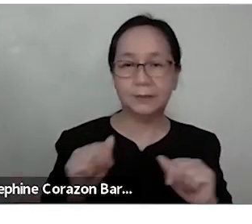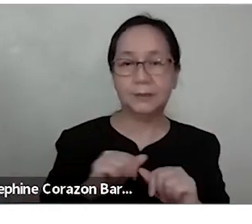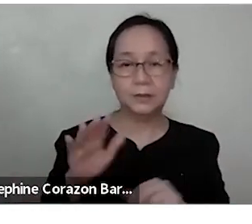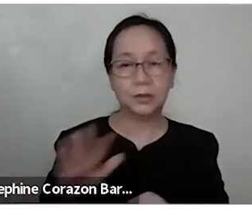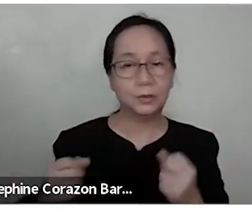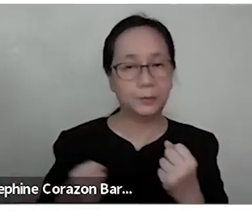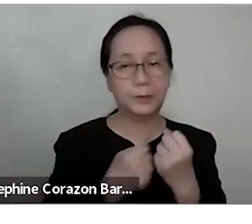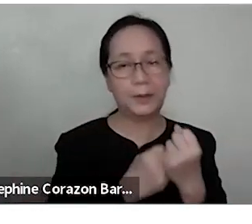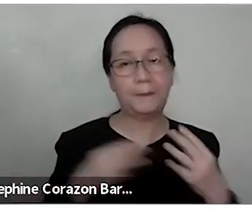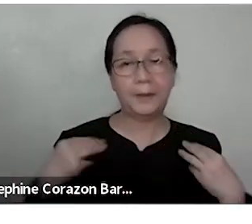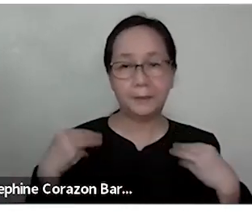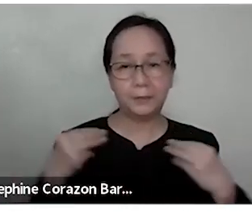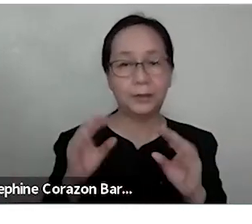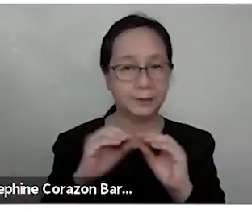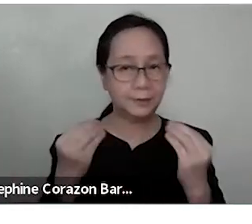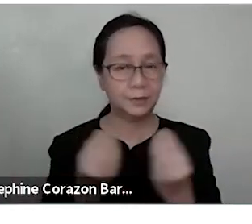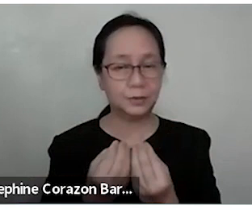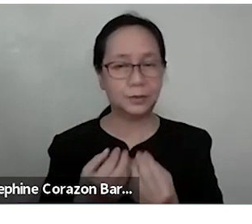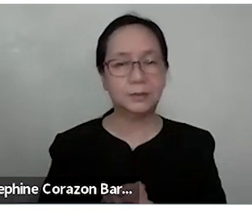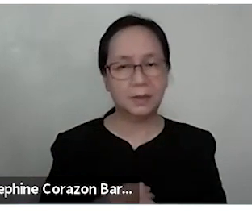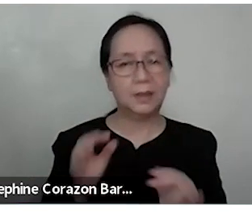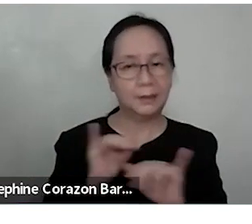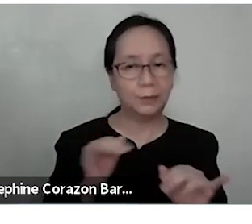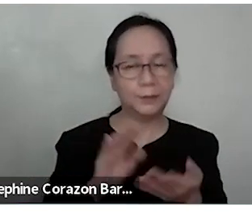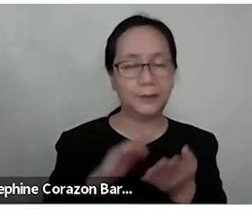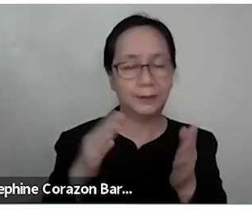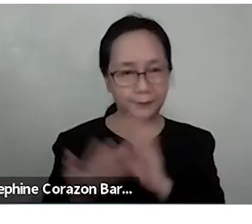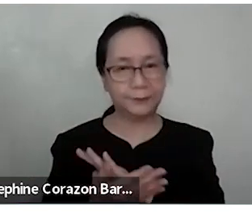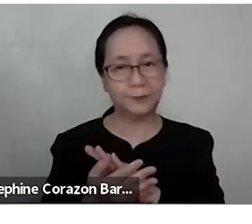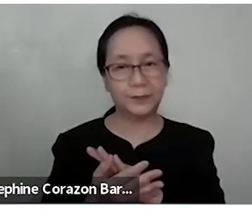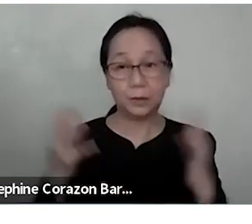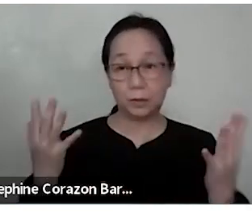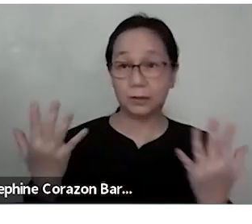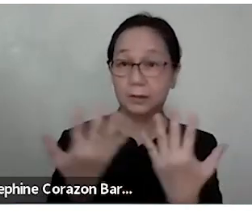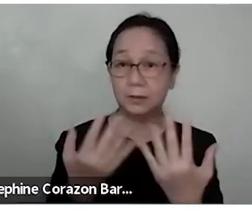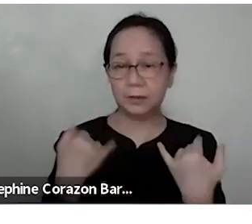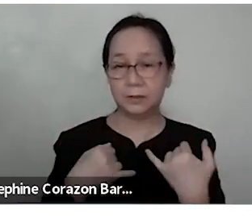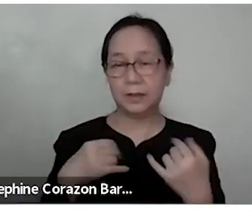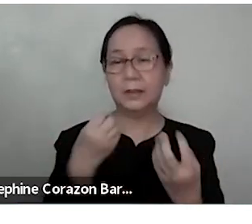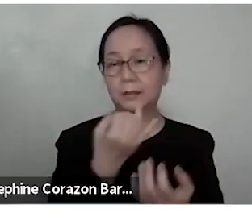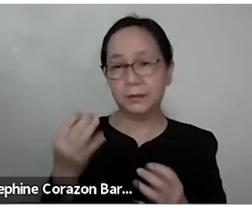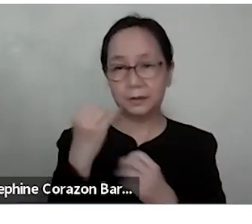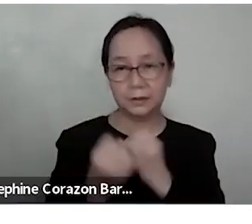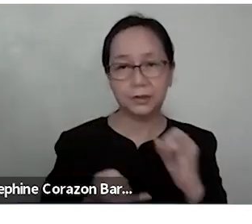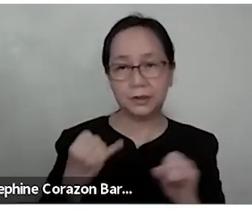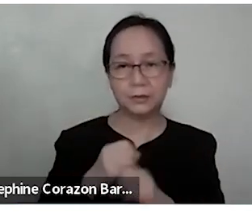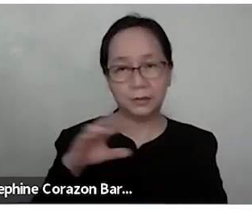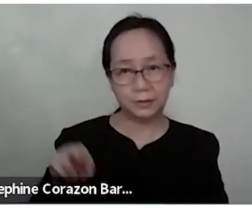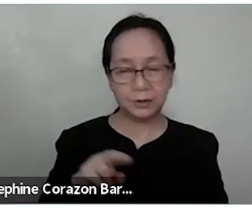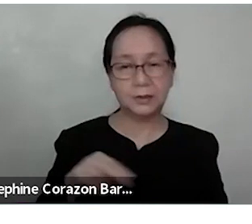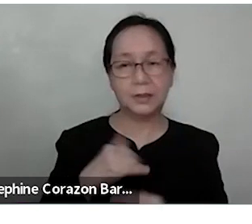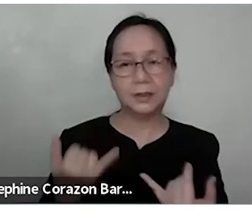supported by our member organizations. We also became an audience to a number of international, regional, or national